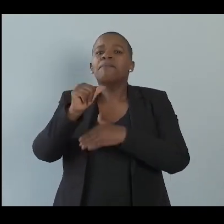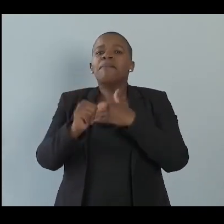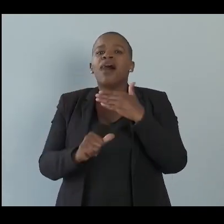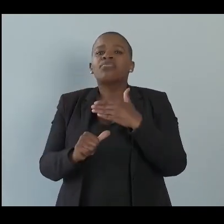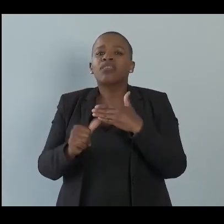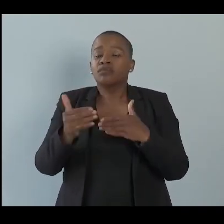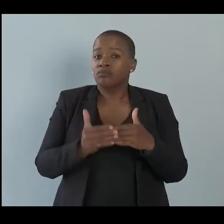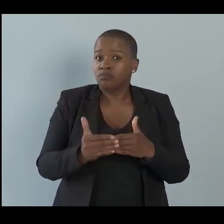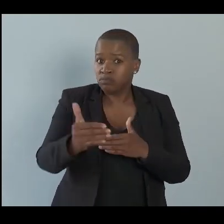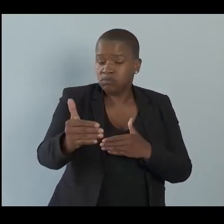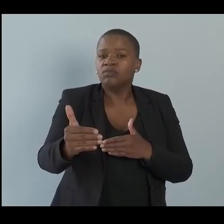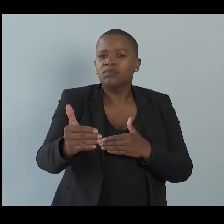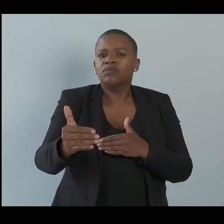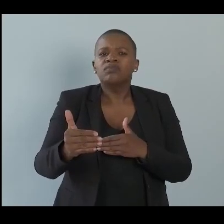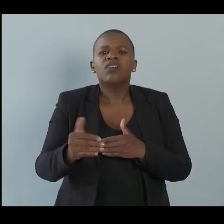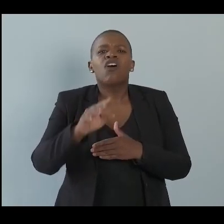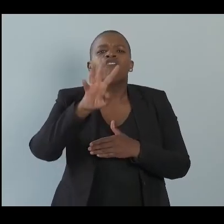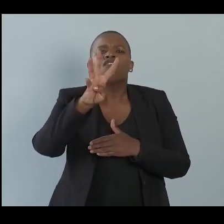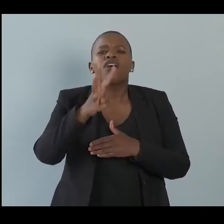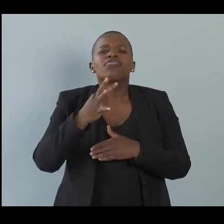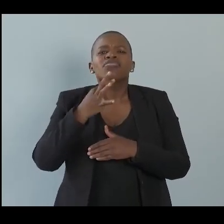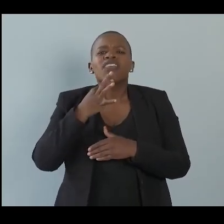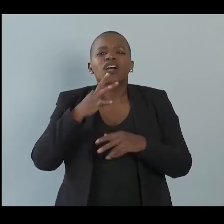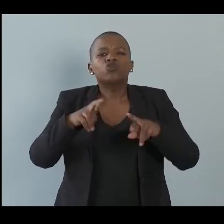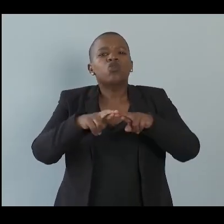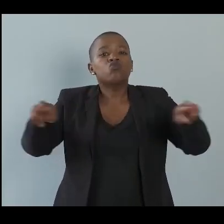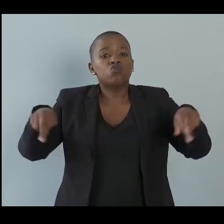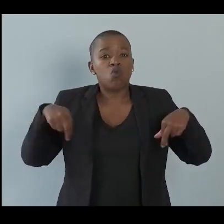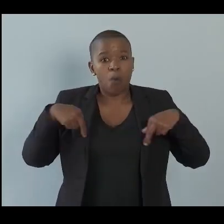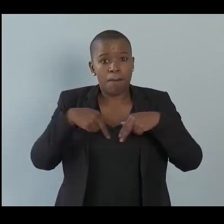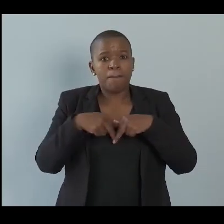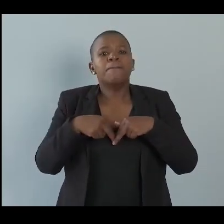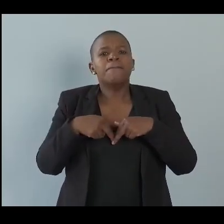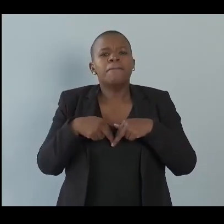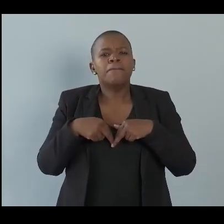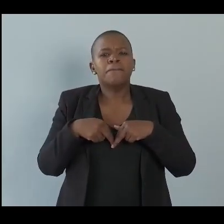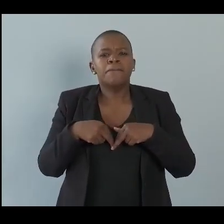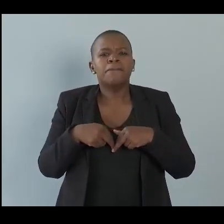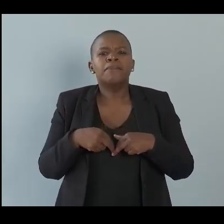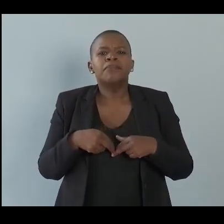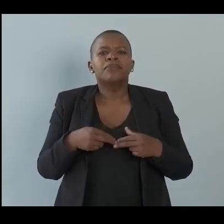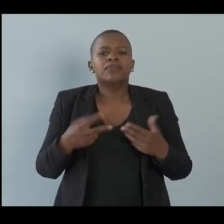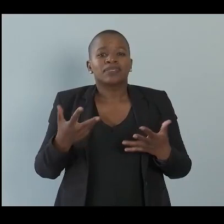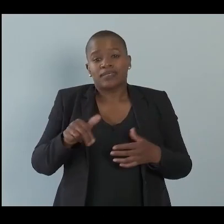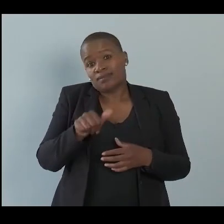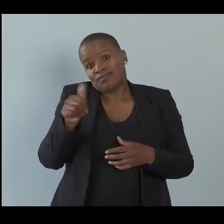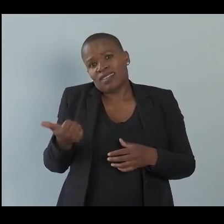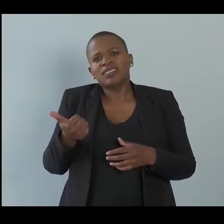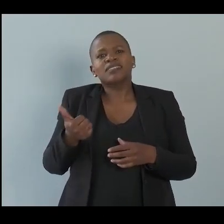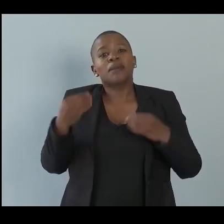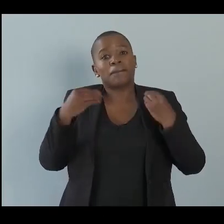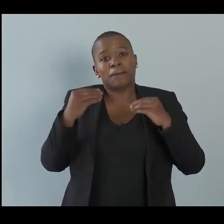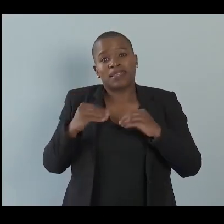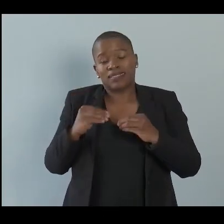about 54,000 square meters. So significant reduction in our property footprint. Carl, you've been in the business since June. Are you happy with the